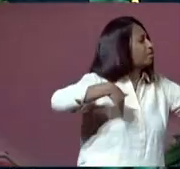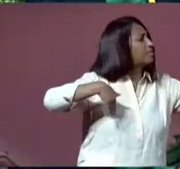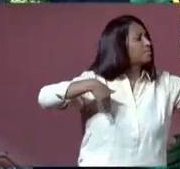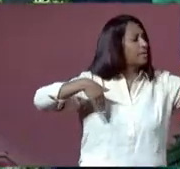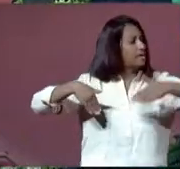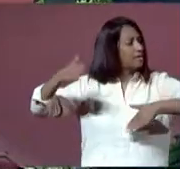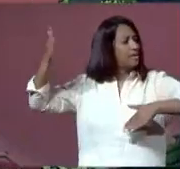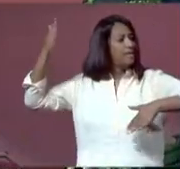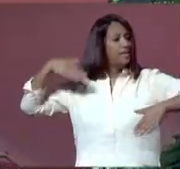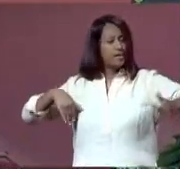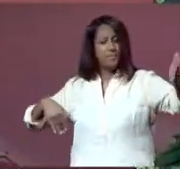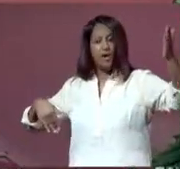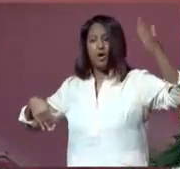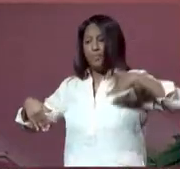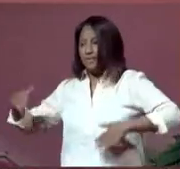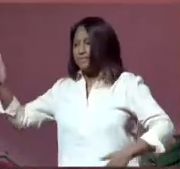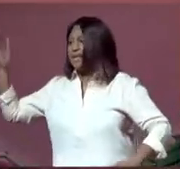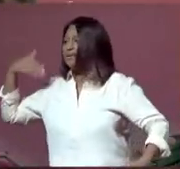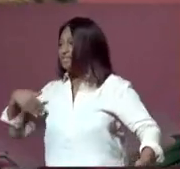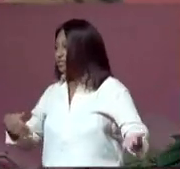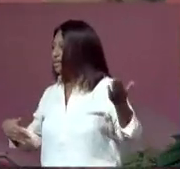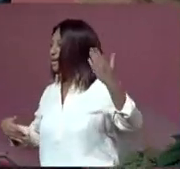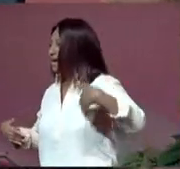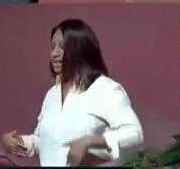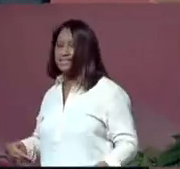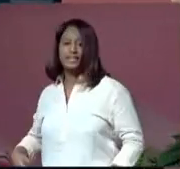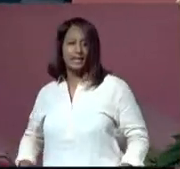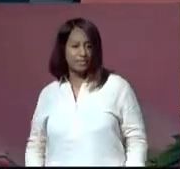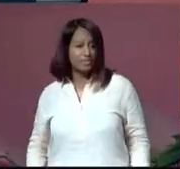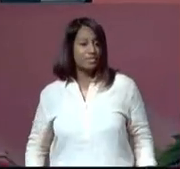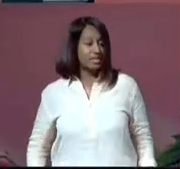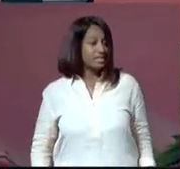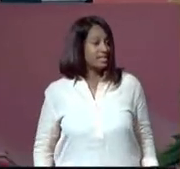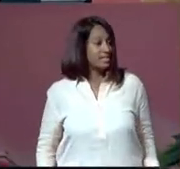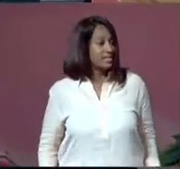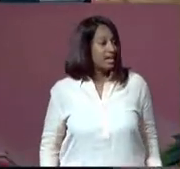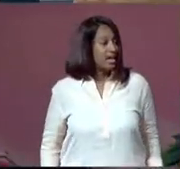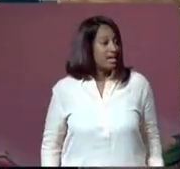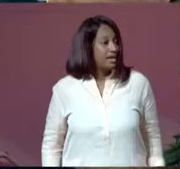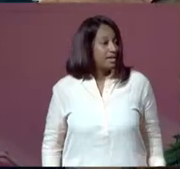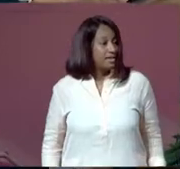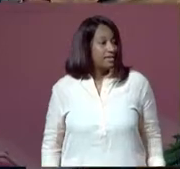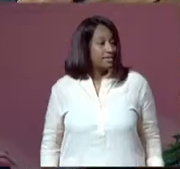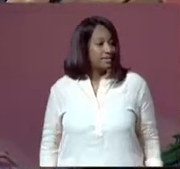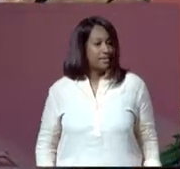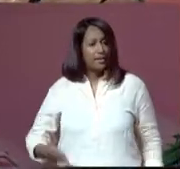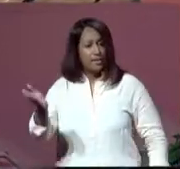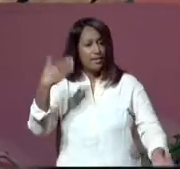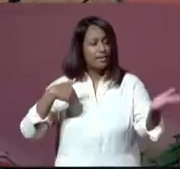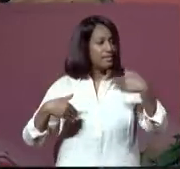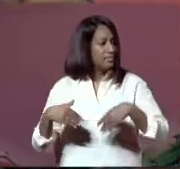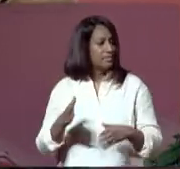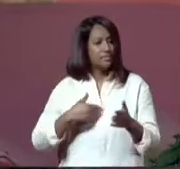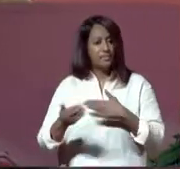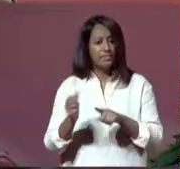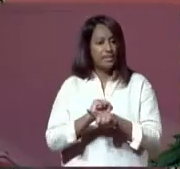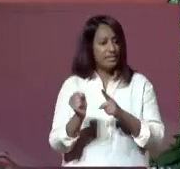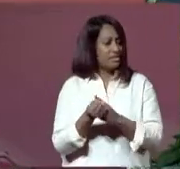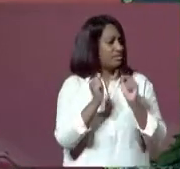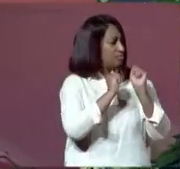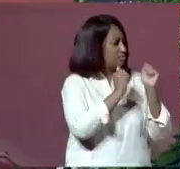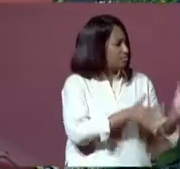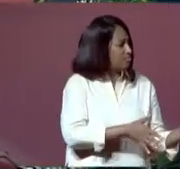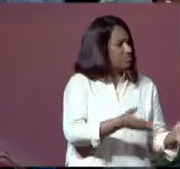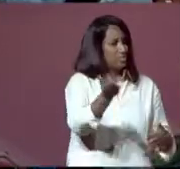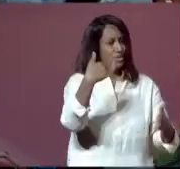on. Put that water pot down and make your way. Put that water pot down and make your way. Come on